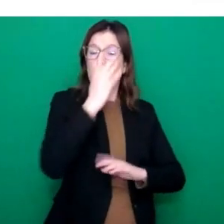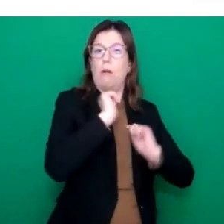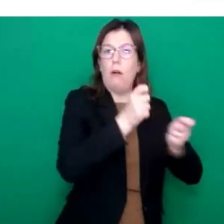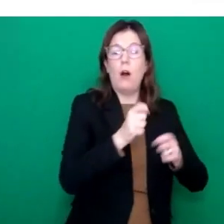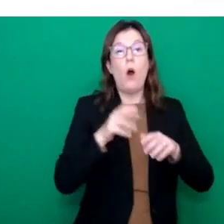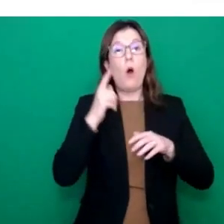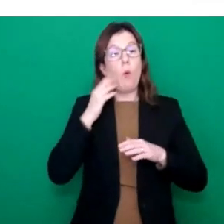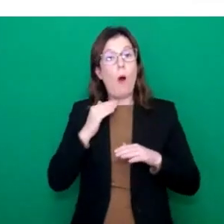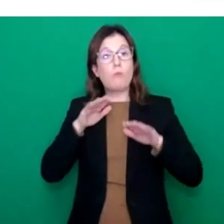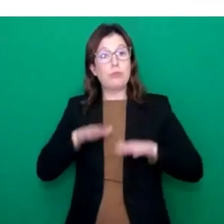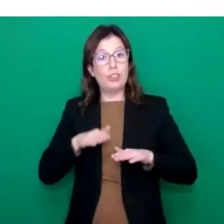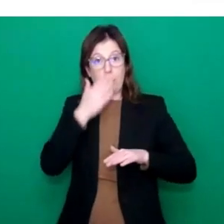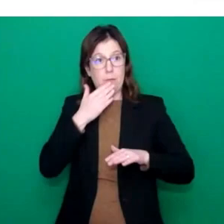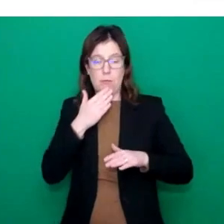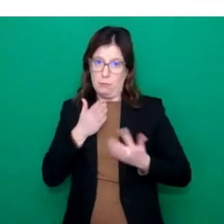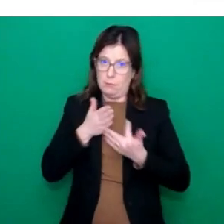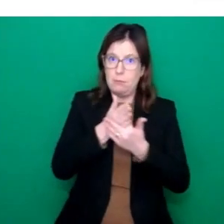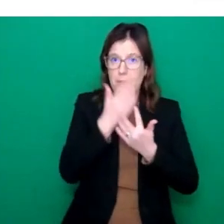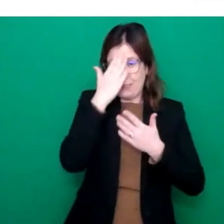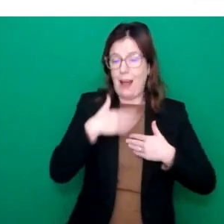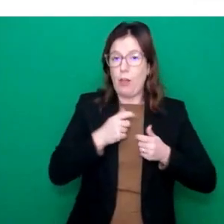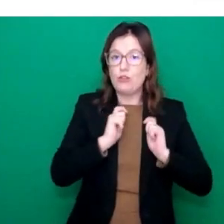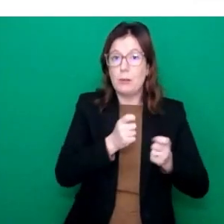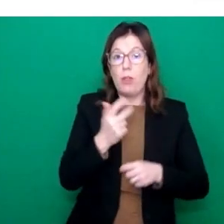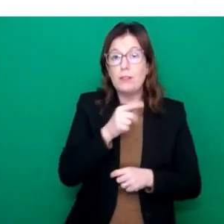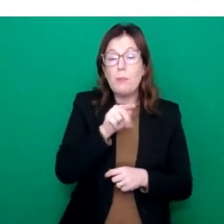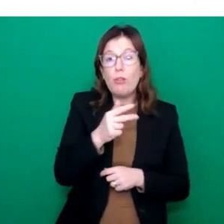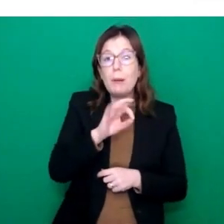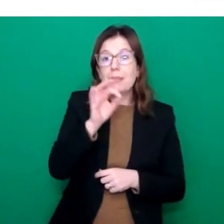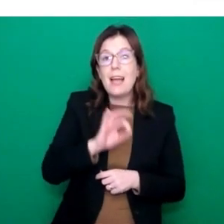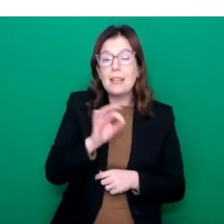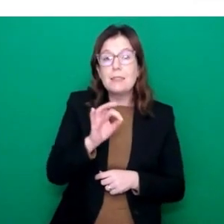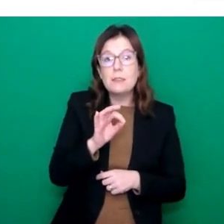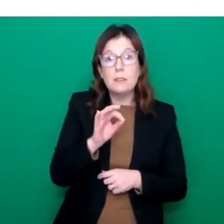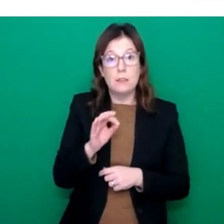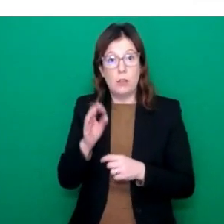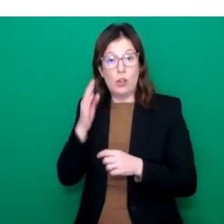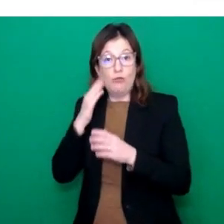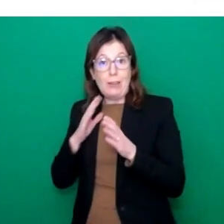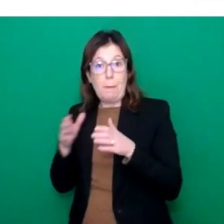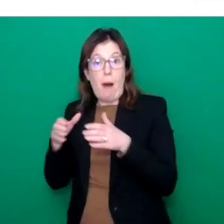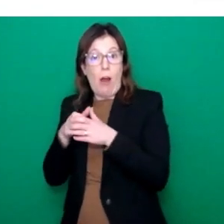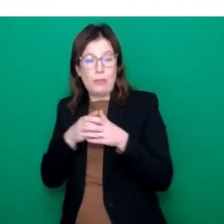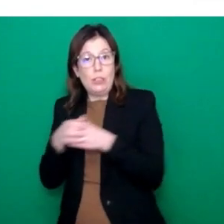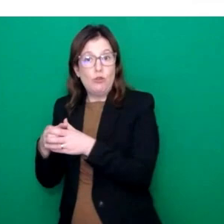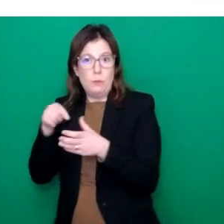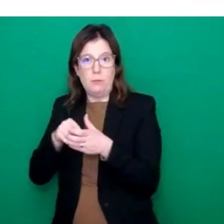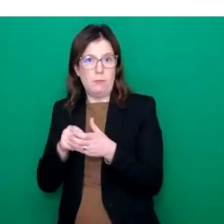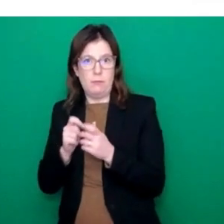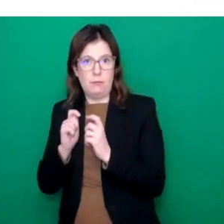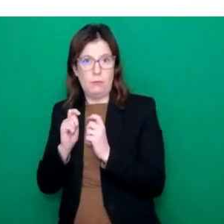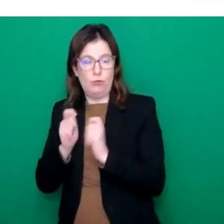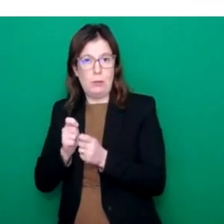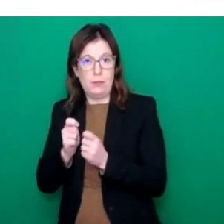people are more likely to receive mental health treatment, 13.3%, than people from racially minoritized groups, who are